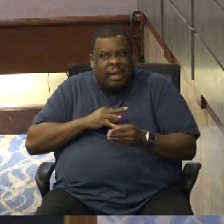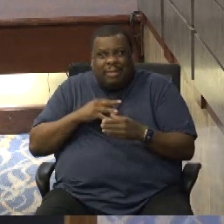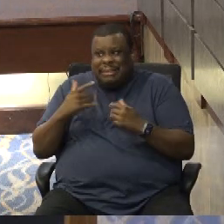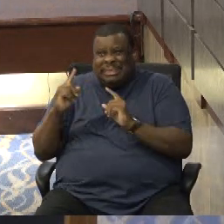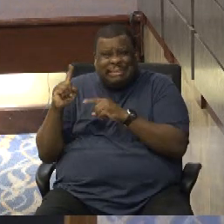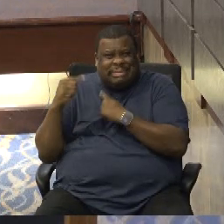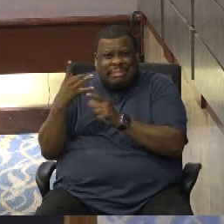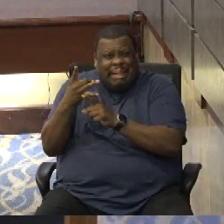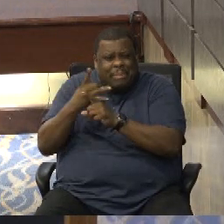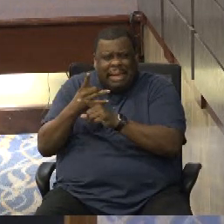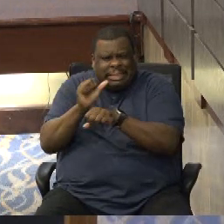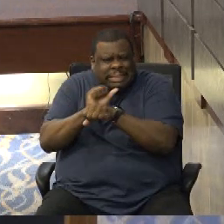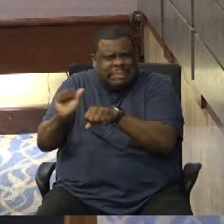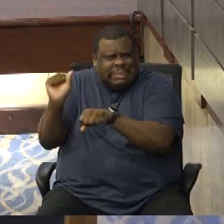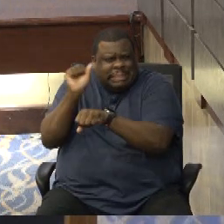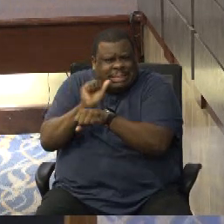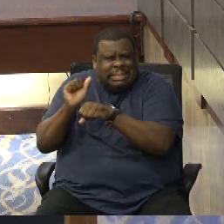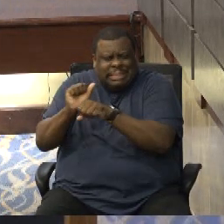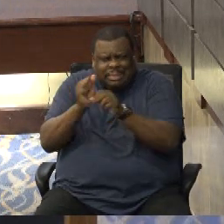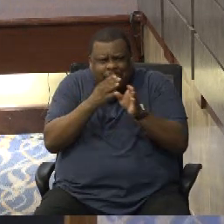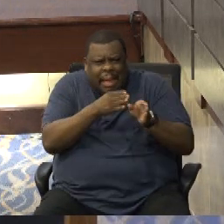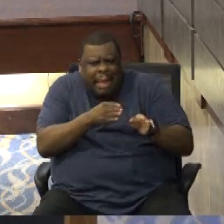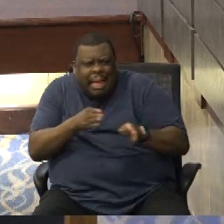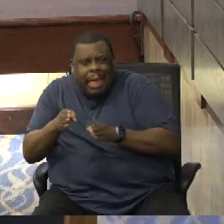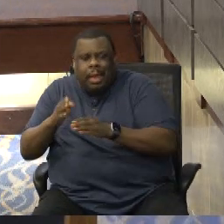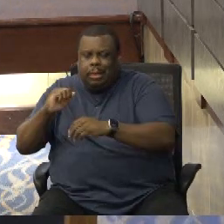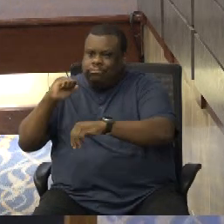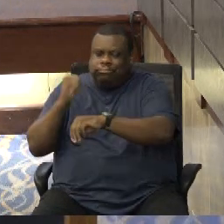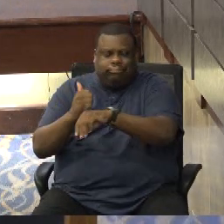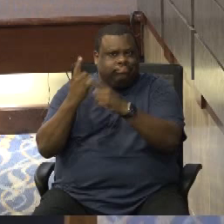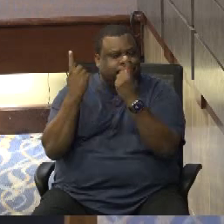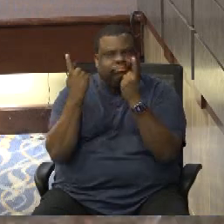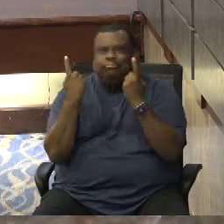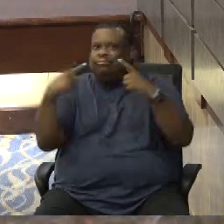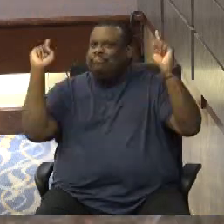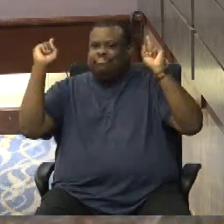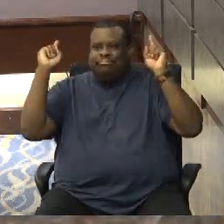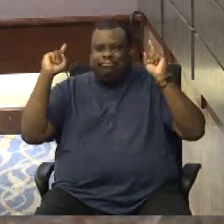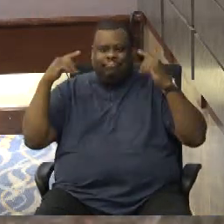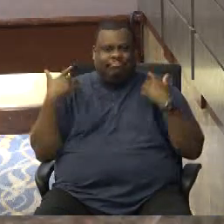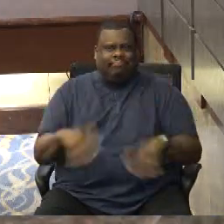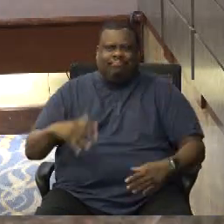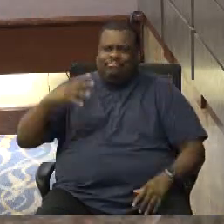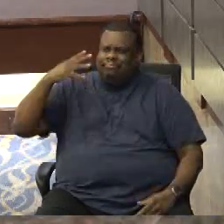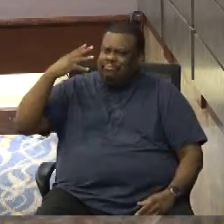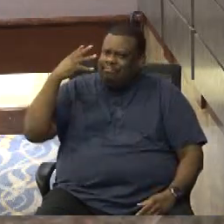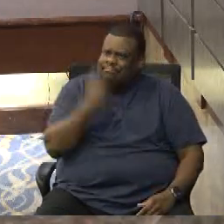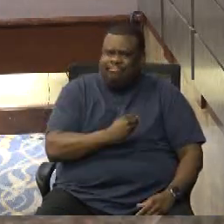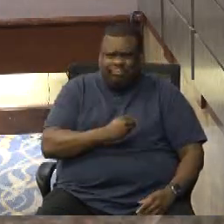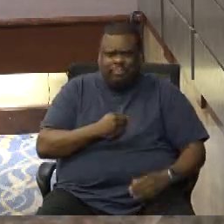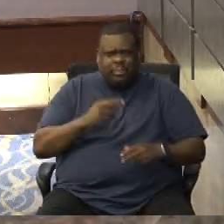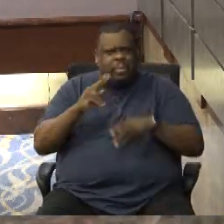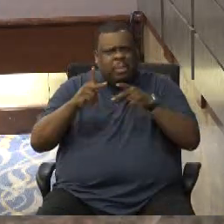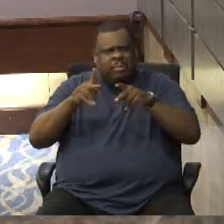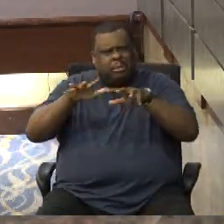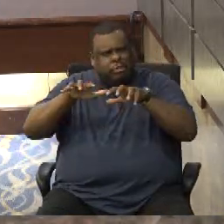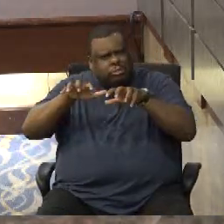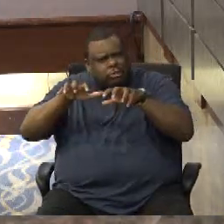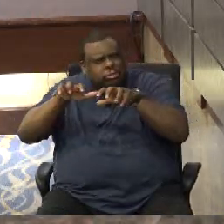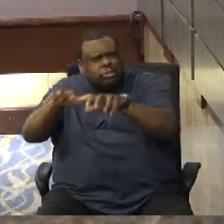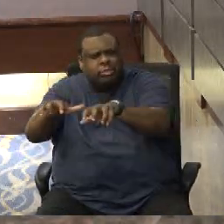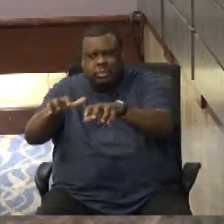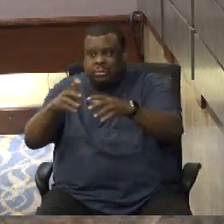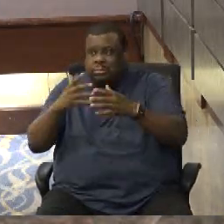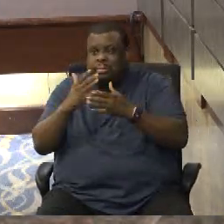months to get all this together. But the turnout was amazing. It was packed. There wasn't